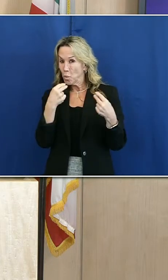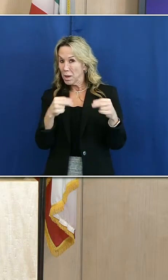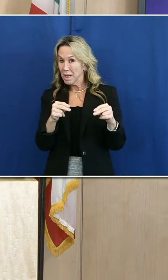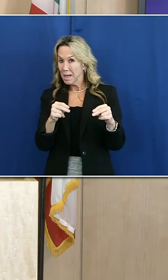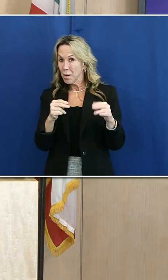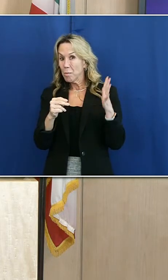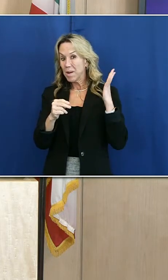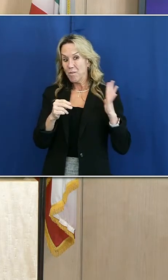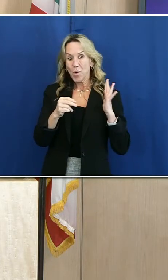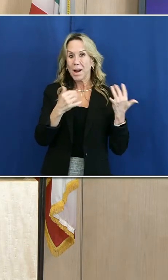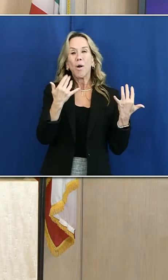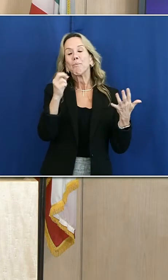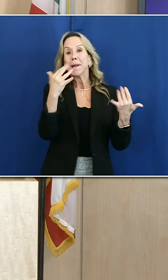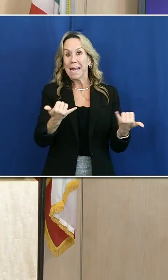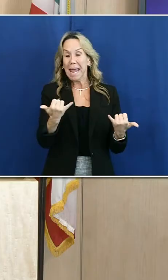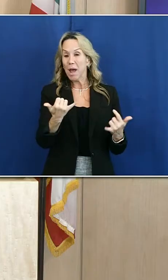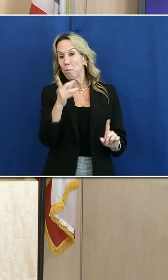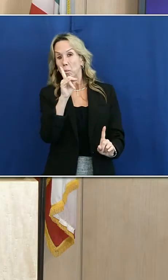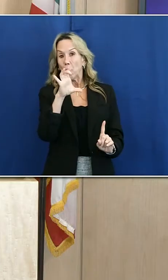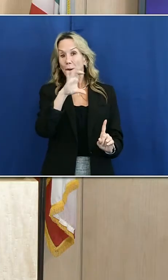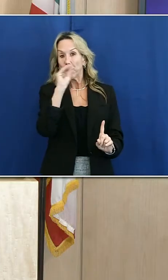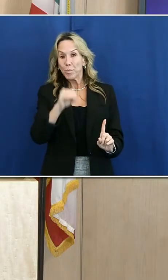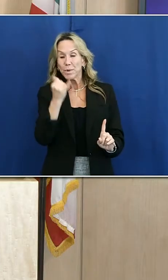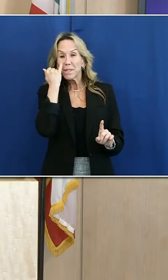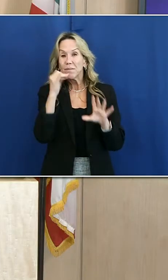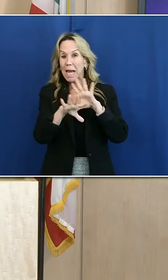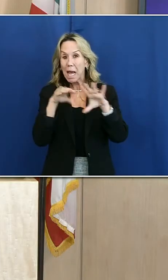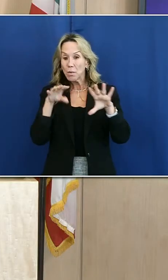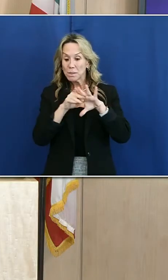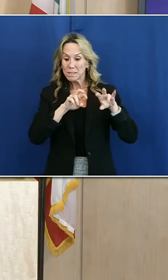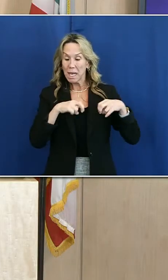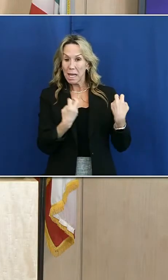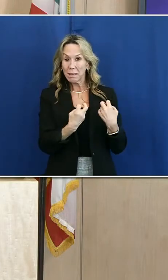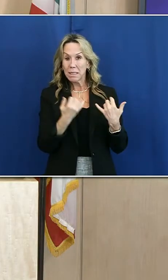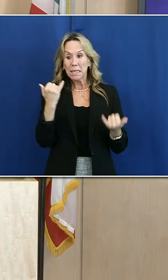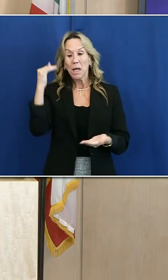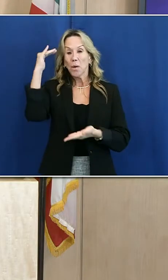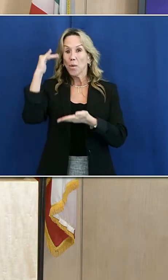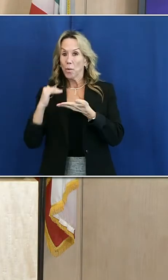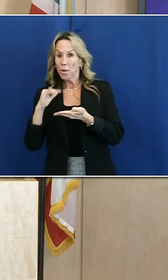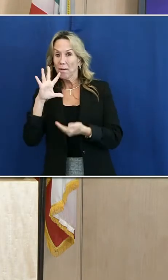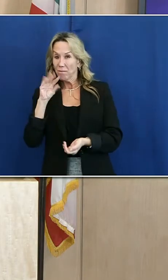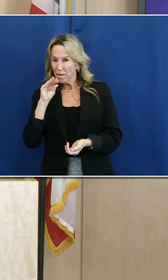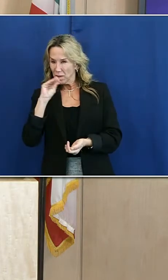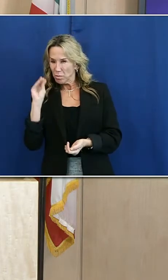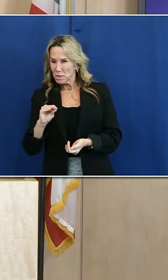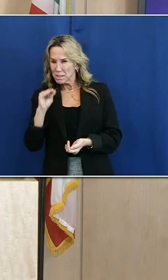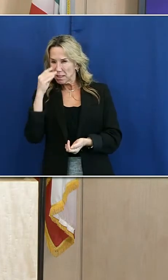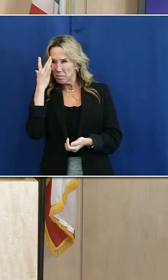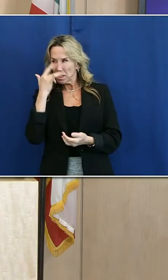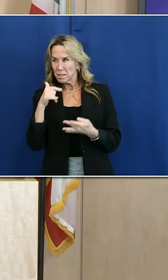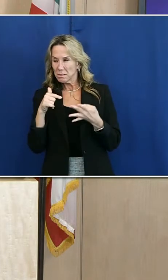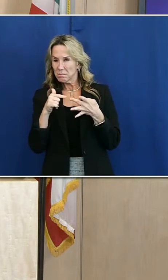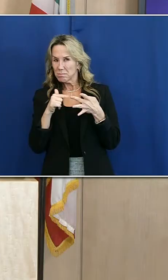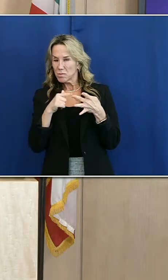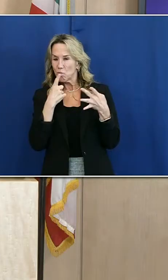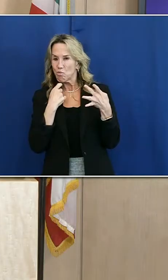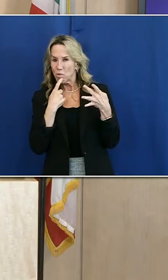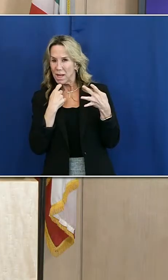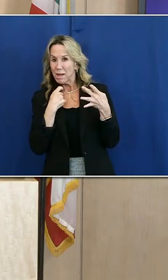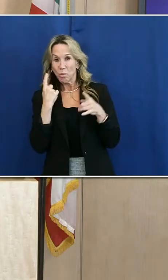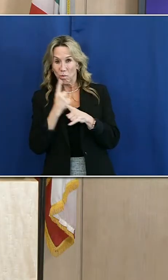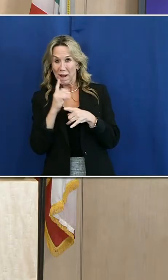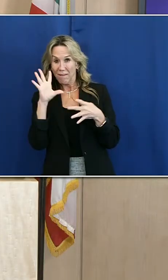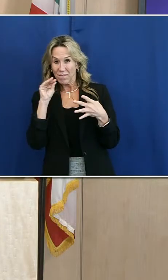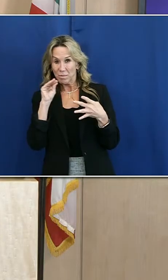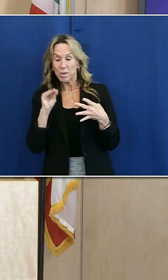from 100% currently if you have an outdoor entrance down to 50% here in San Diego County since we're in the red tier. We are following